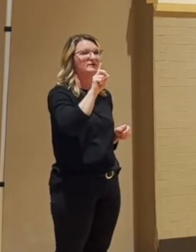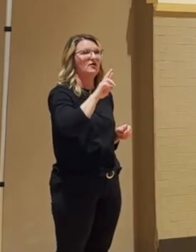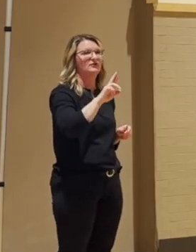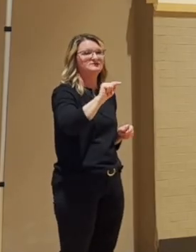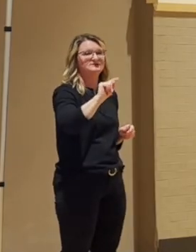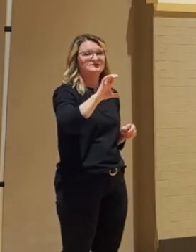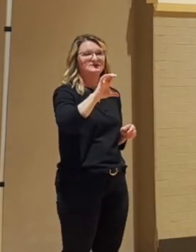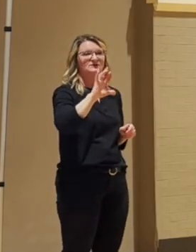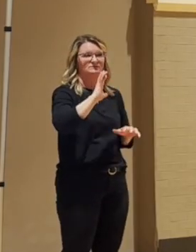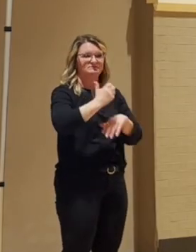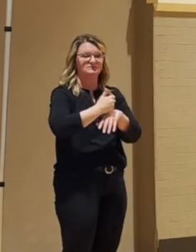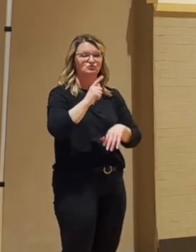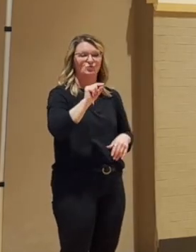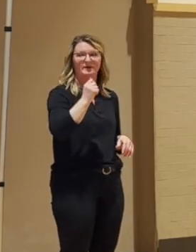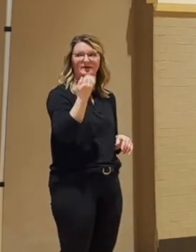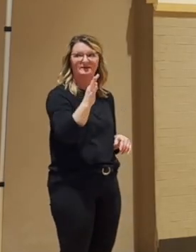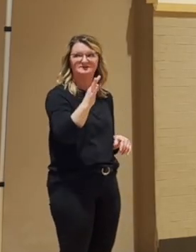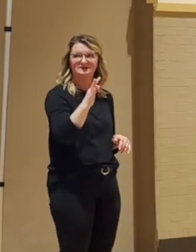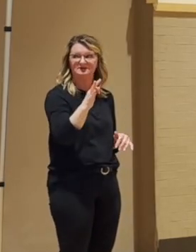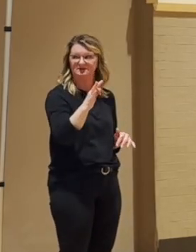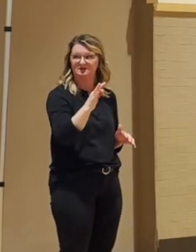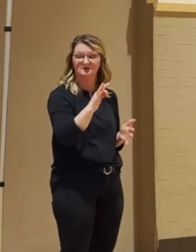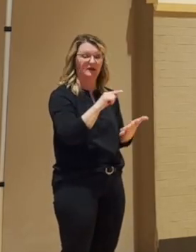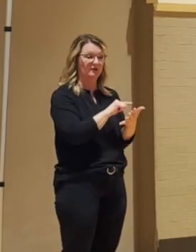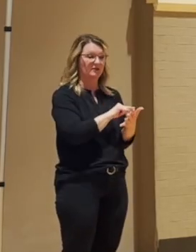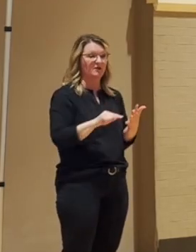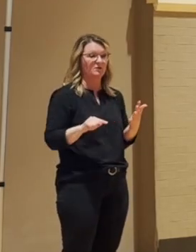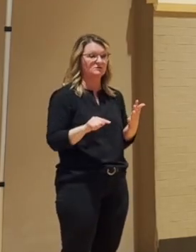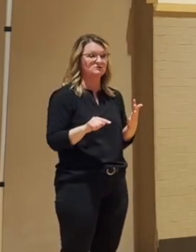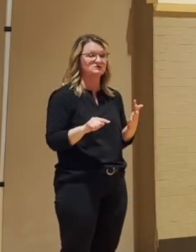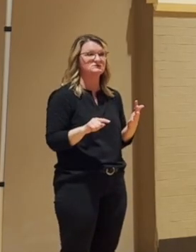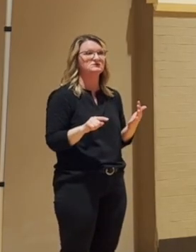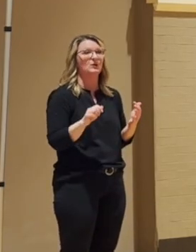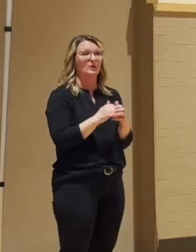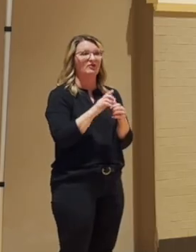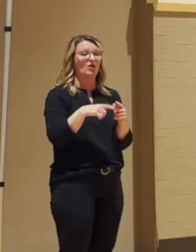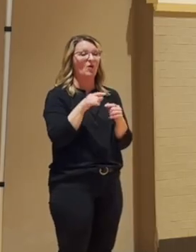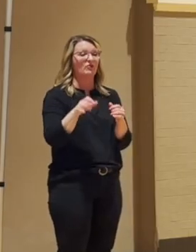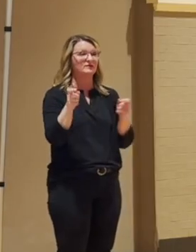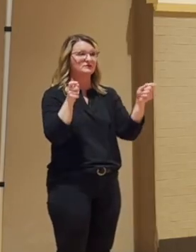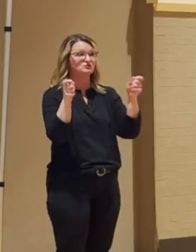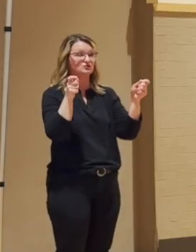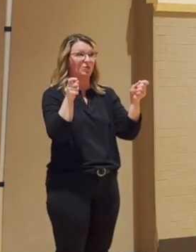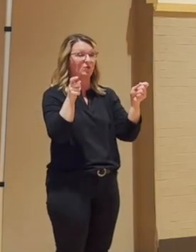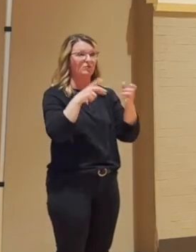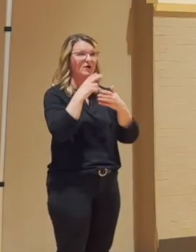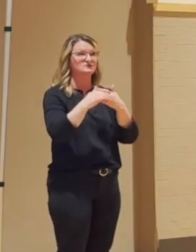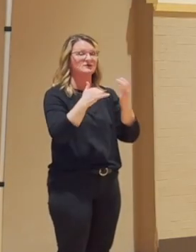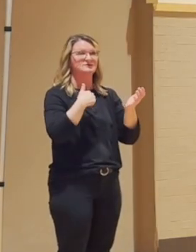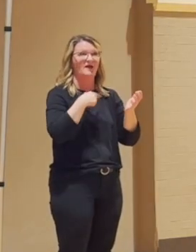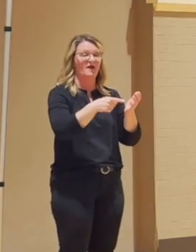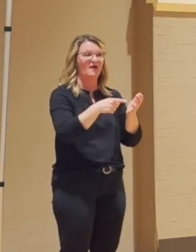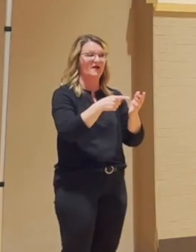RTC was commissioned in 2019. Now, they similarly, with all of our real-time control projects, have weirs